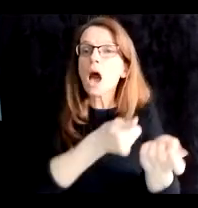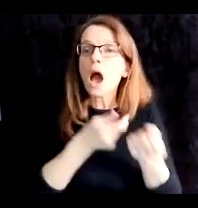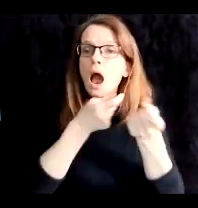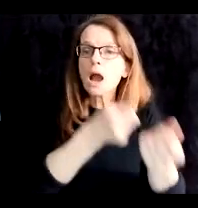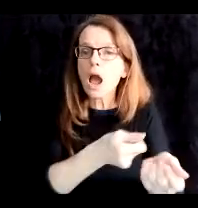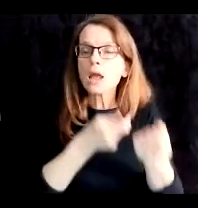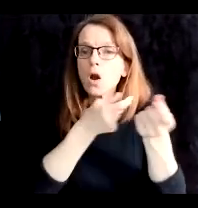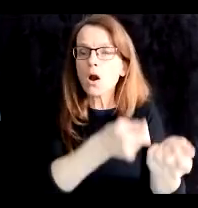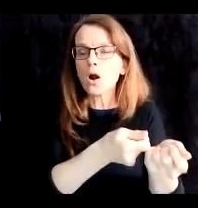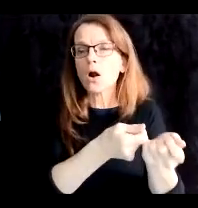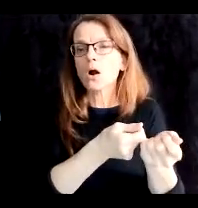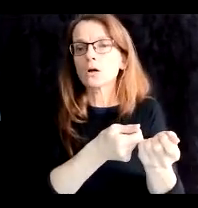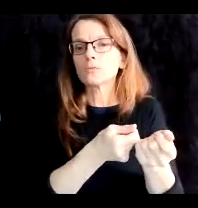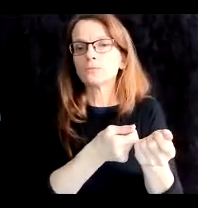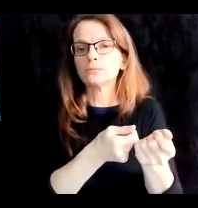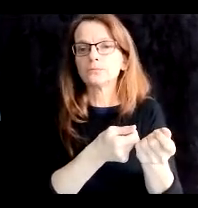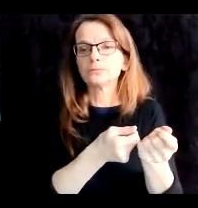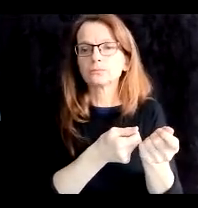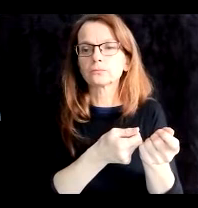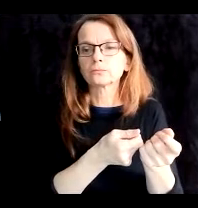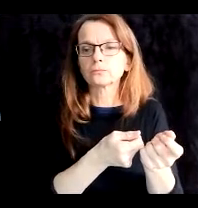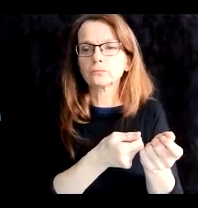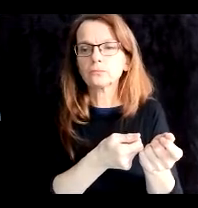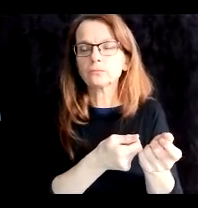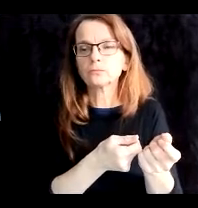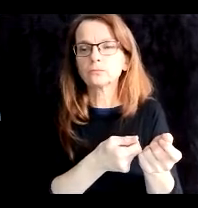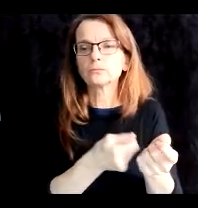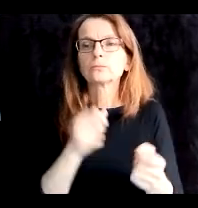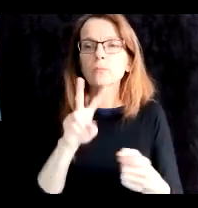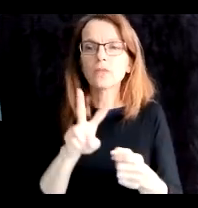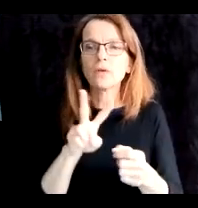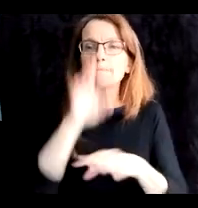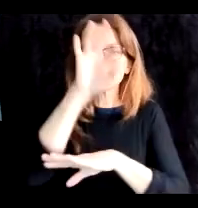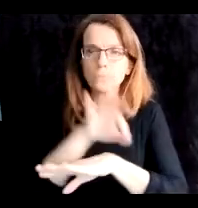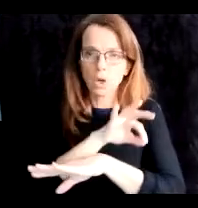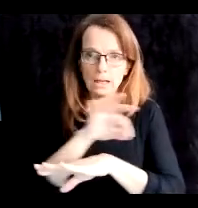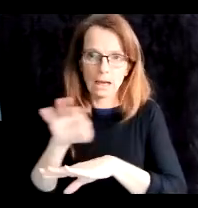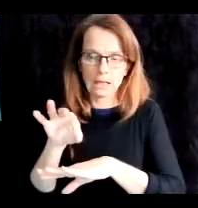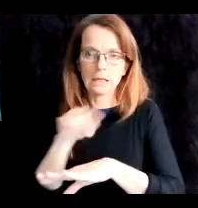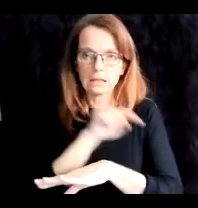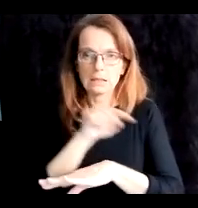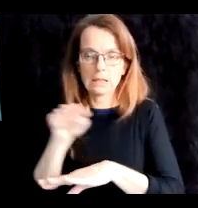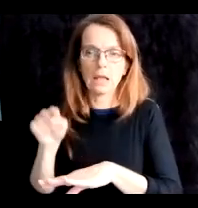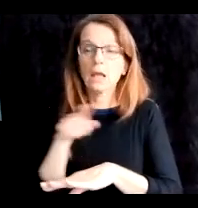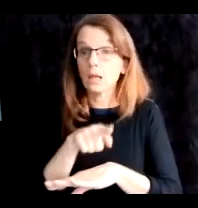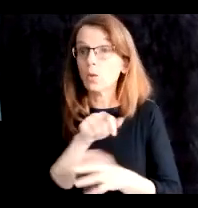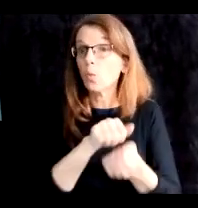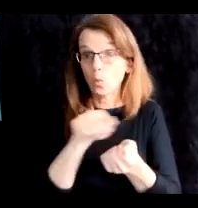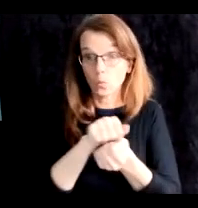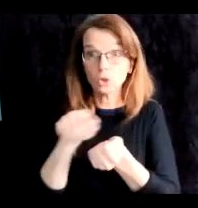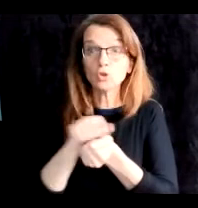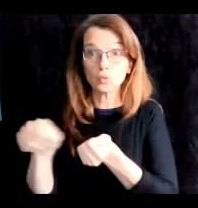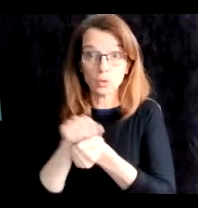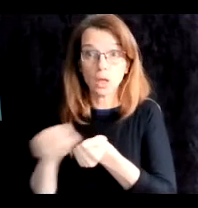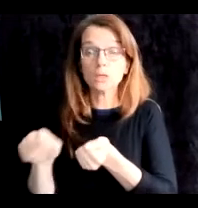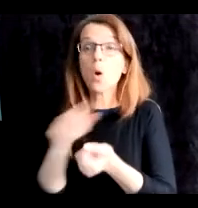destroying the environment in Serbia. Just today, and I will just jump to the last slide and they will be back.